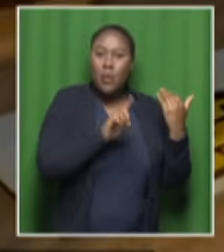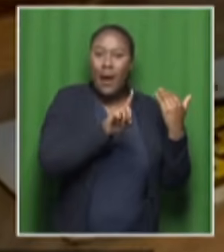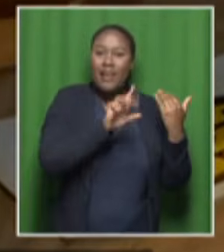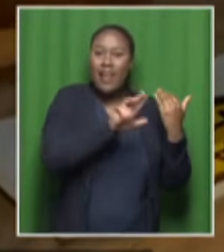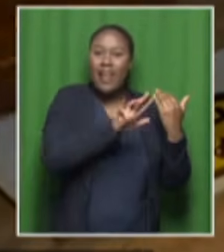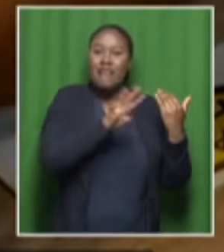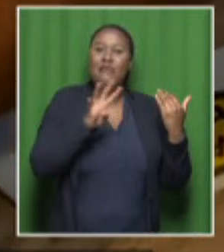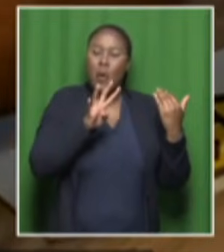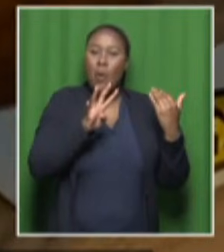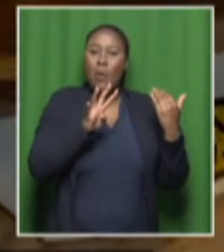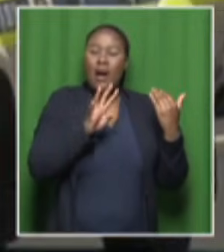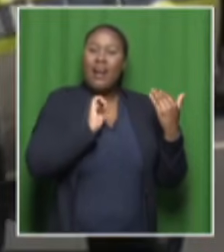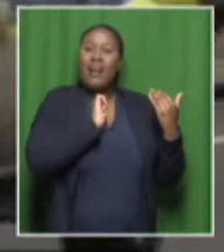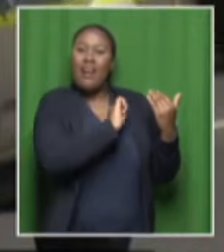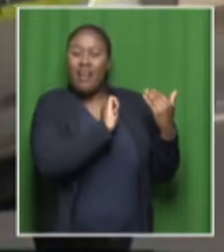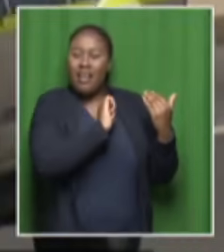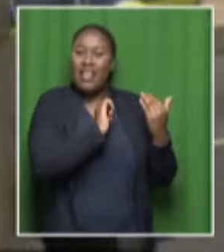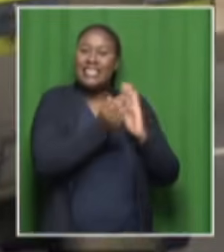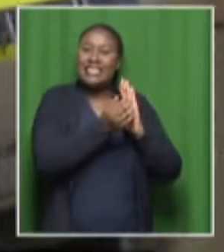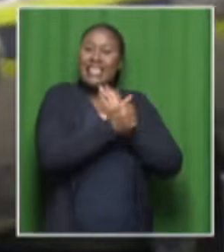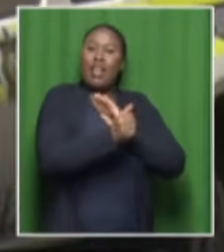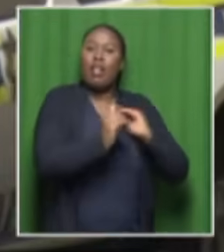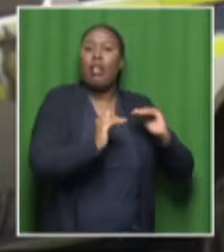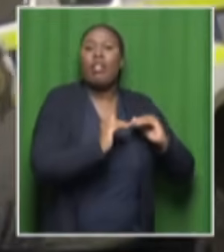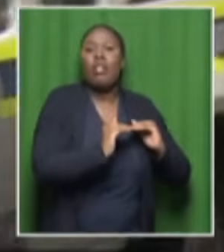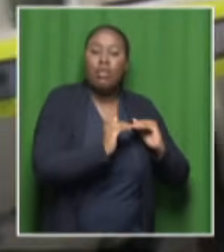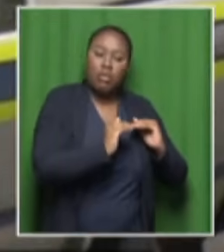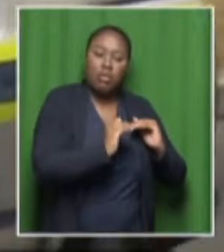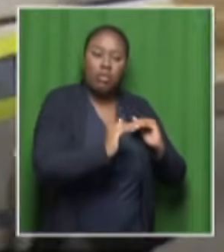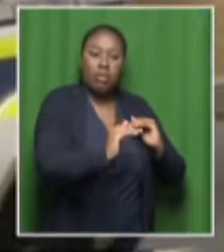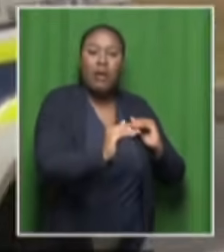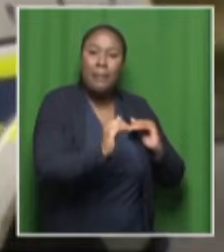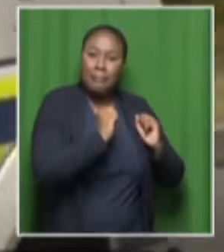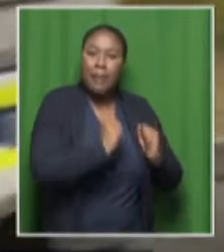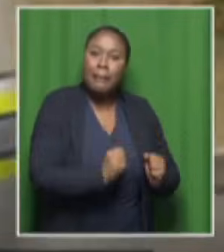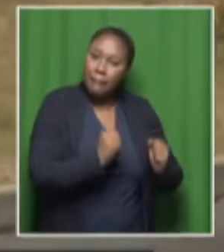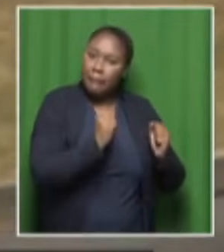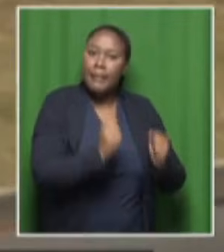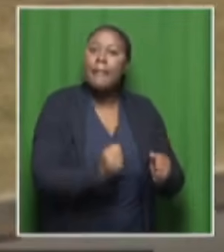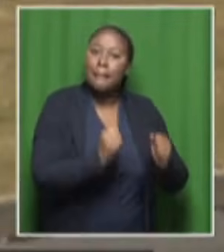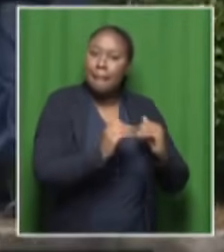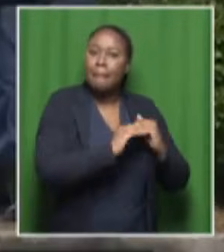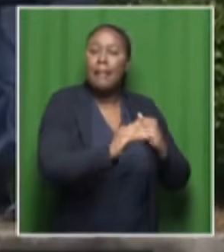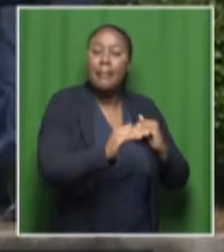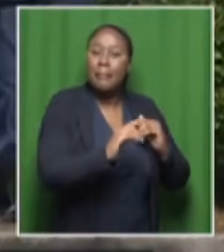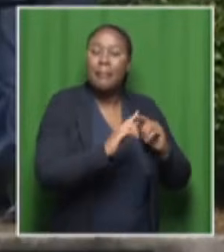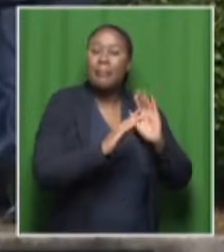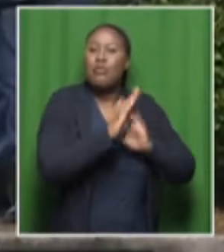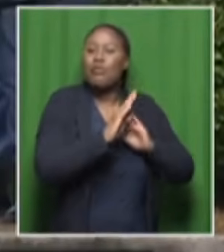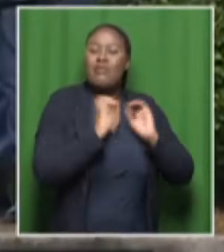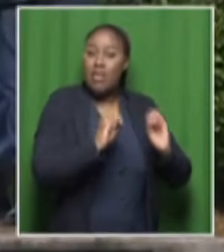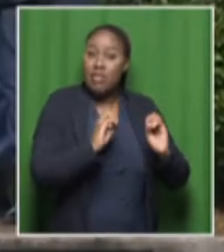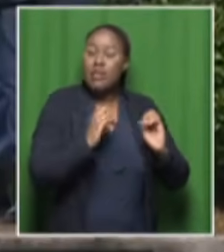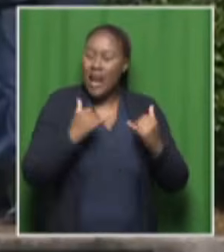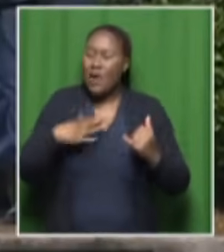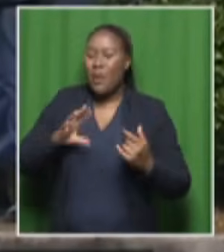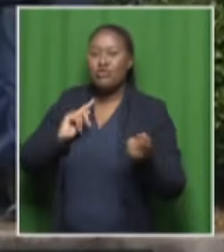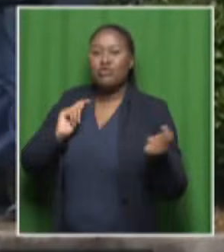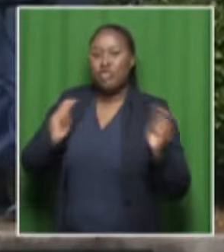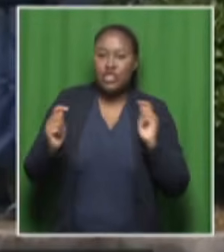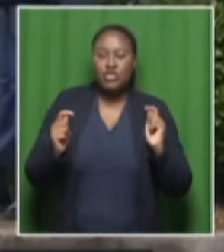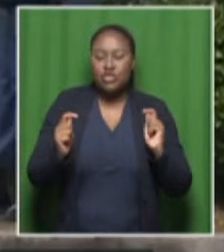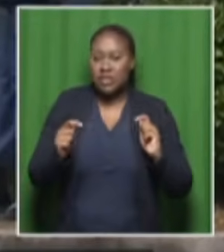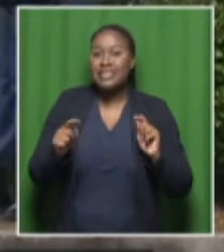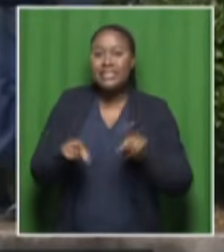different results. Here in the Western Cape, we have a clear policy position in that regard, but we have also, in terms of our Cape safety plan, like